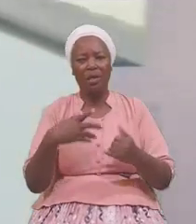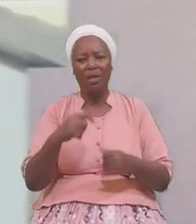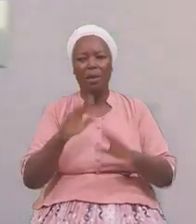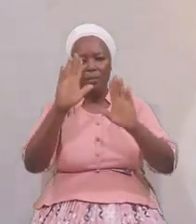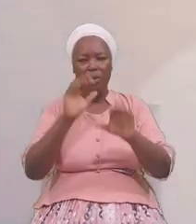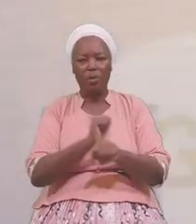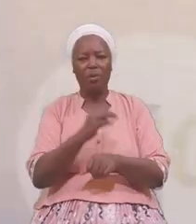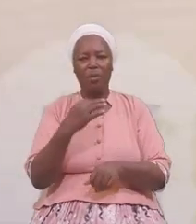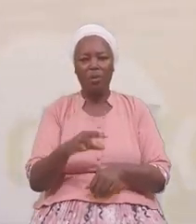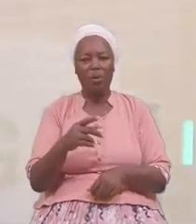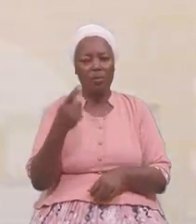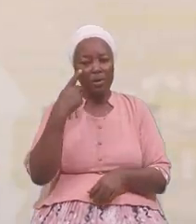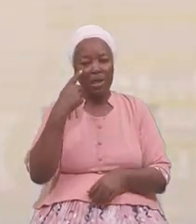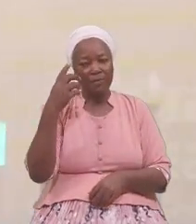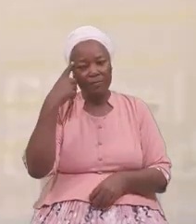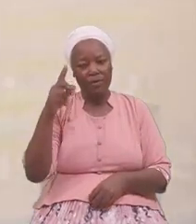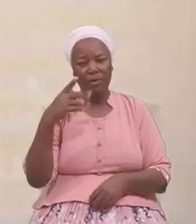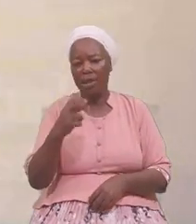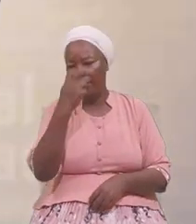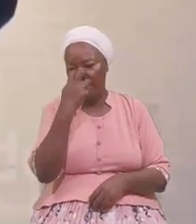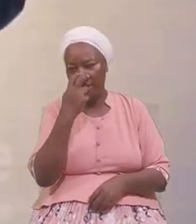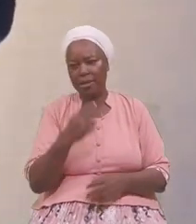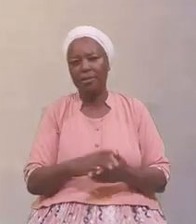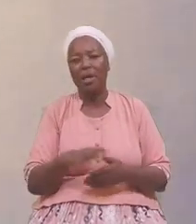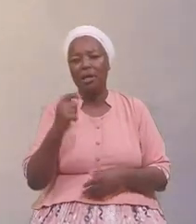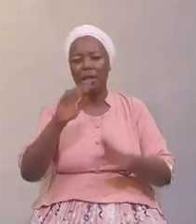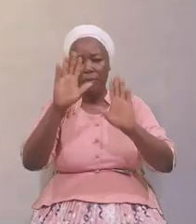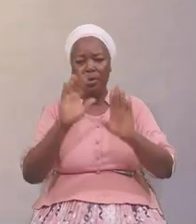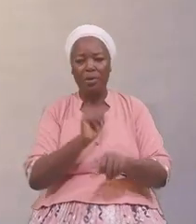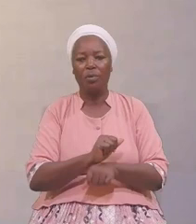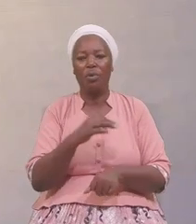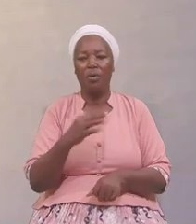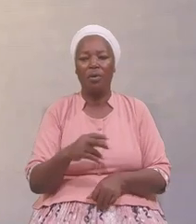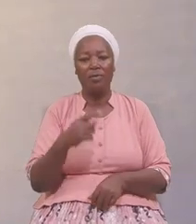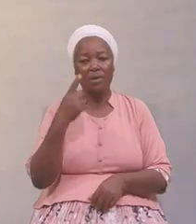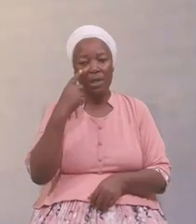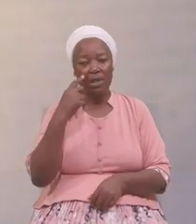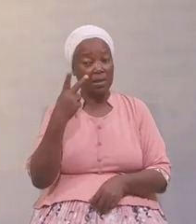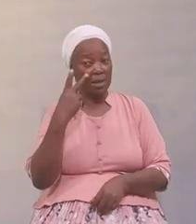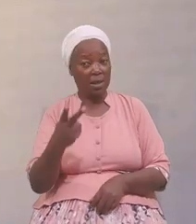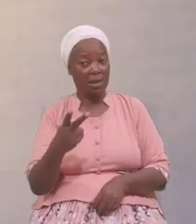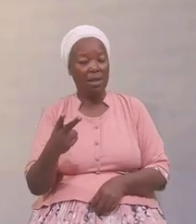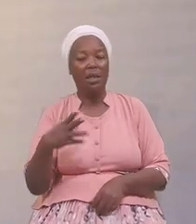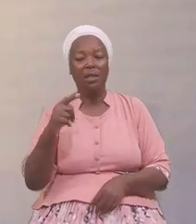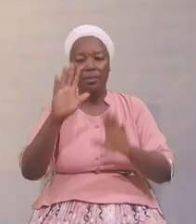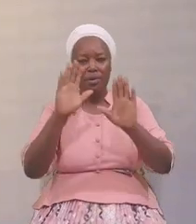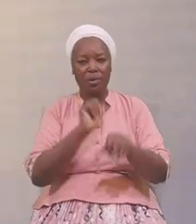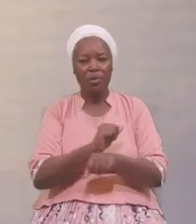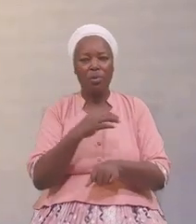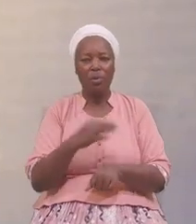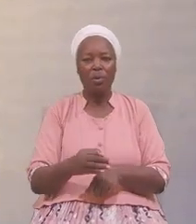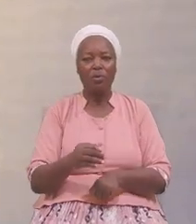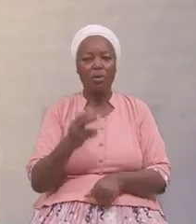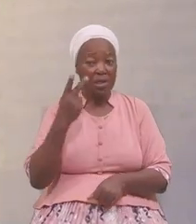sight for the blind, the miracle of sight, the miracle of